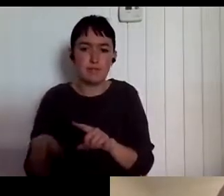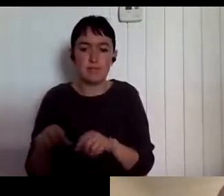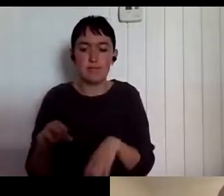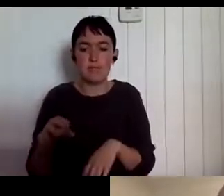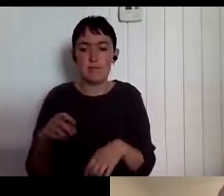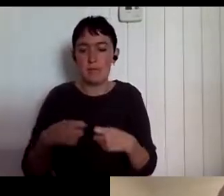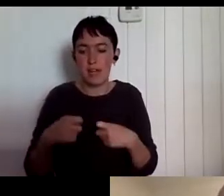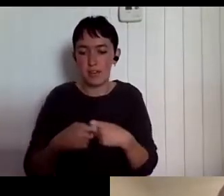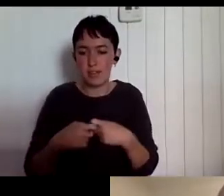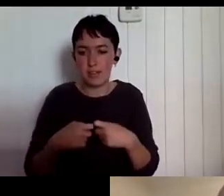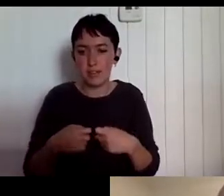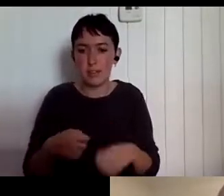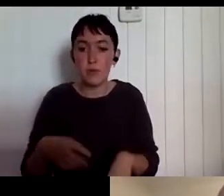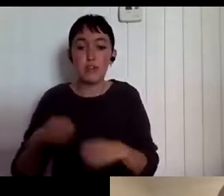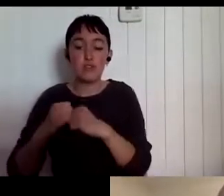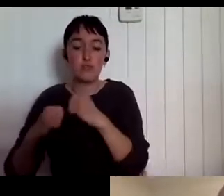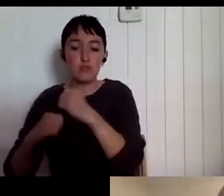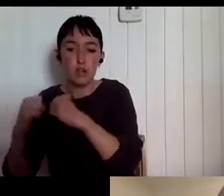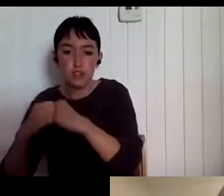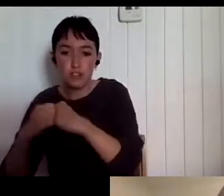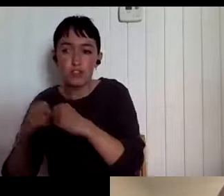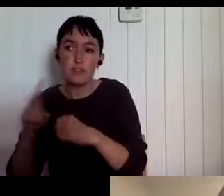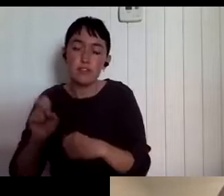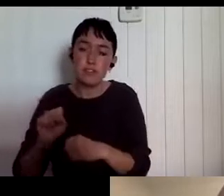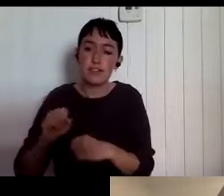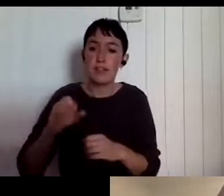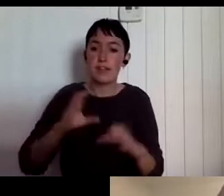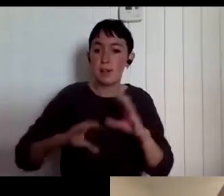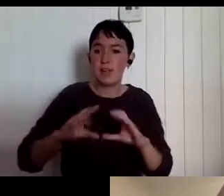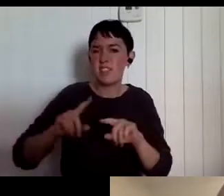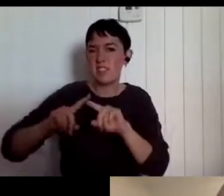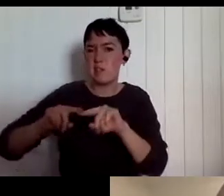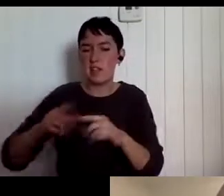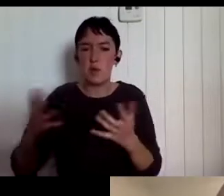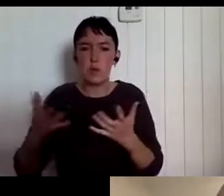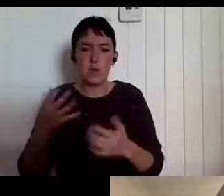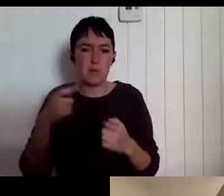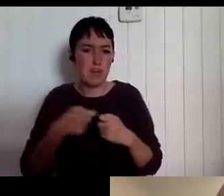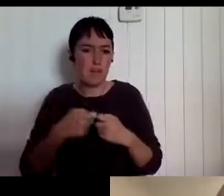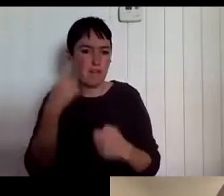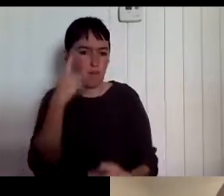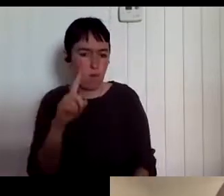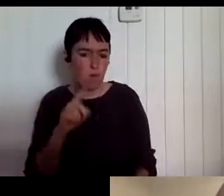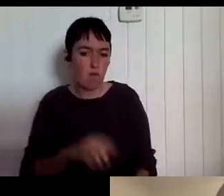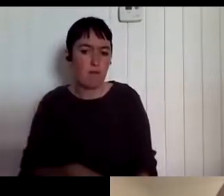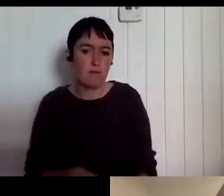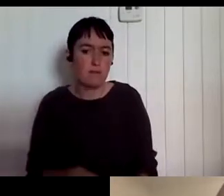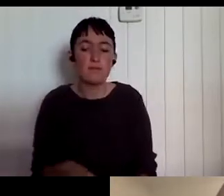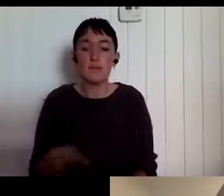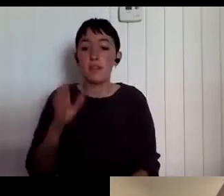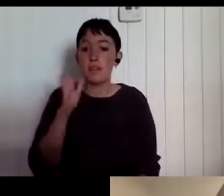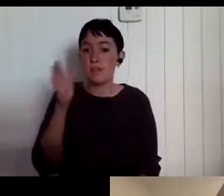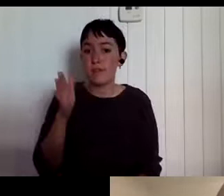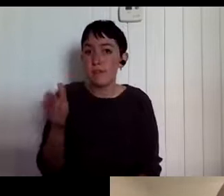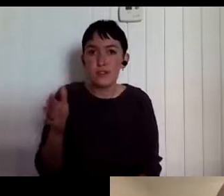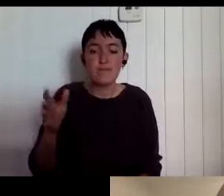hand in hand onto what use you're actually trying to use. In terms of material, there's a lot of things in the future that are very exciting. furthering,